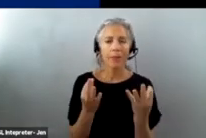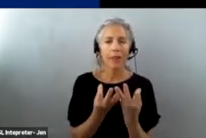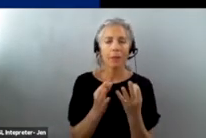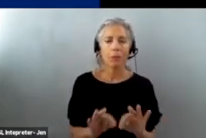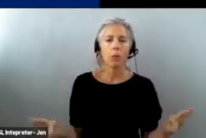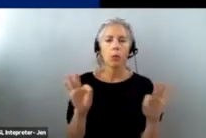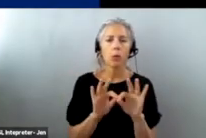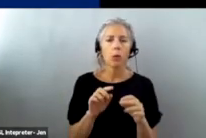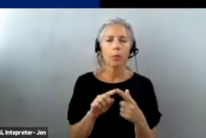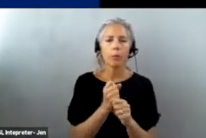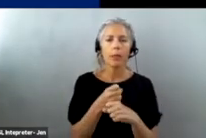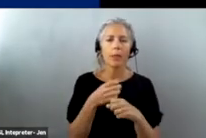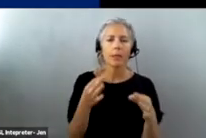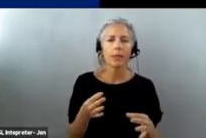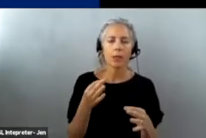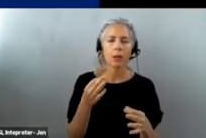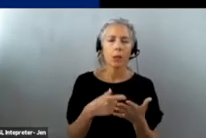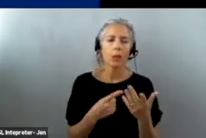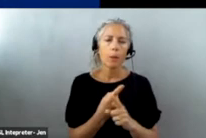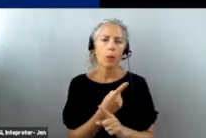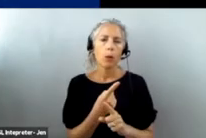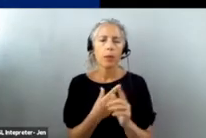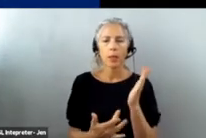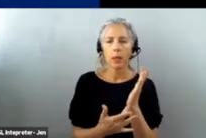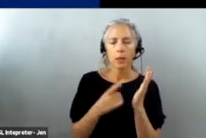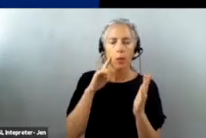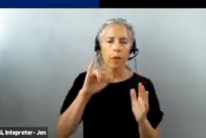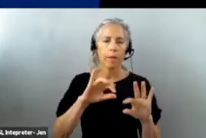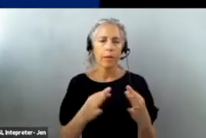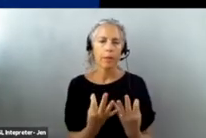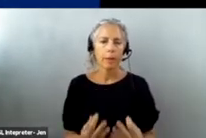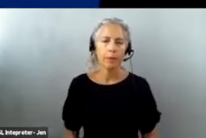to making that decision of what would be the appropriate technology for that family.